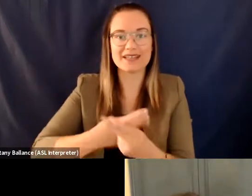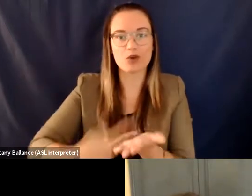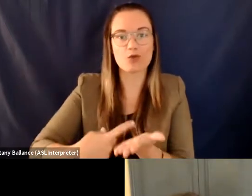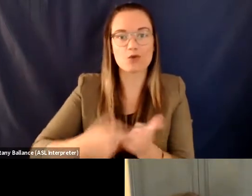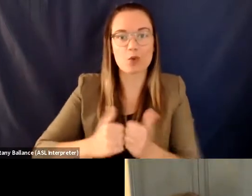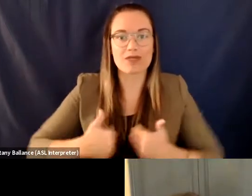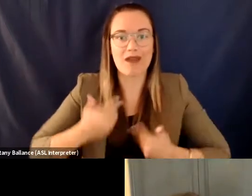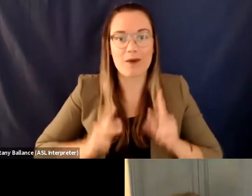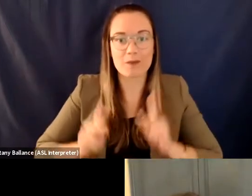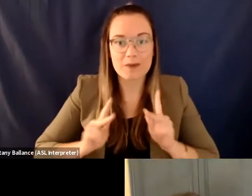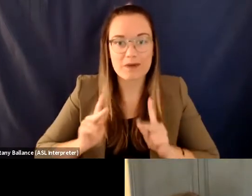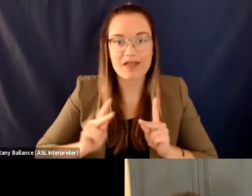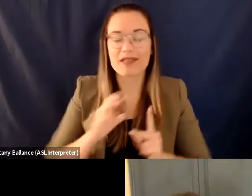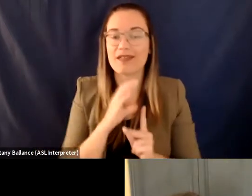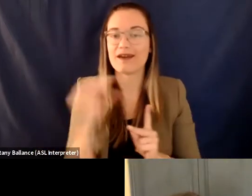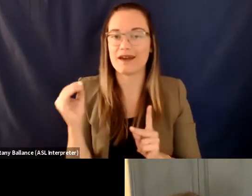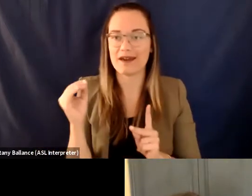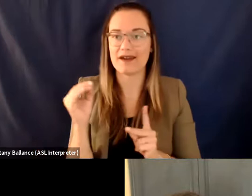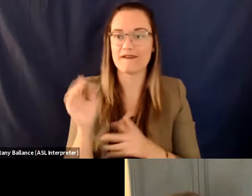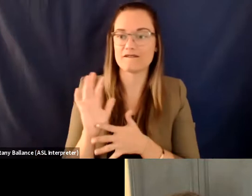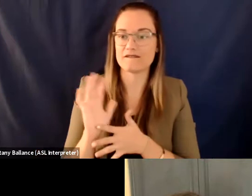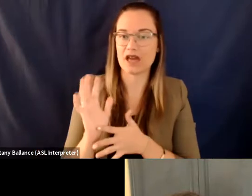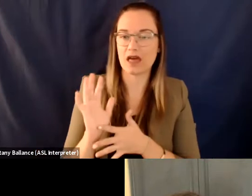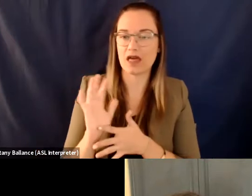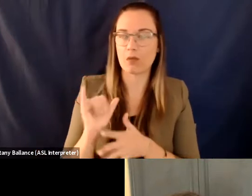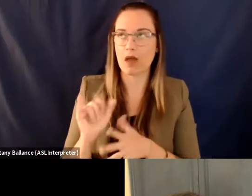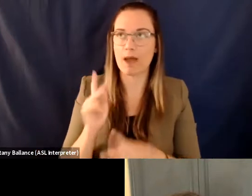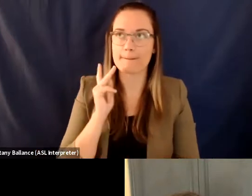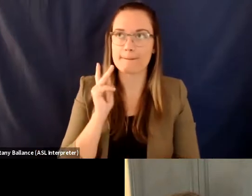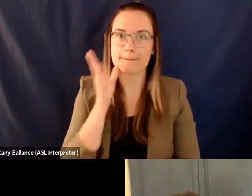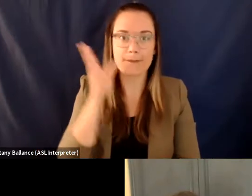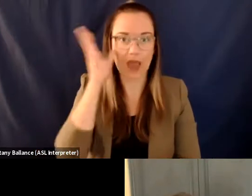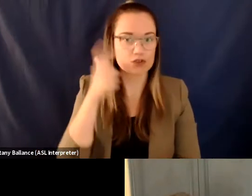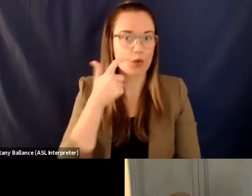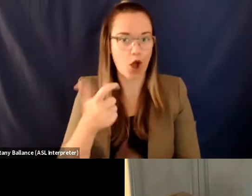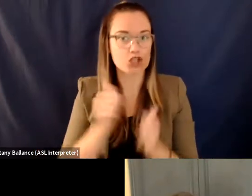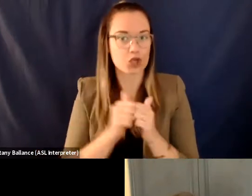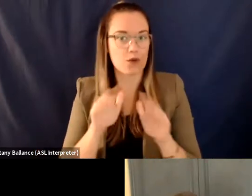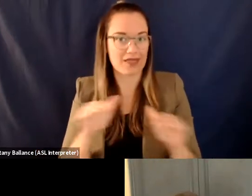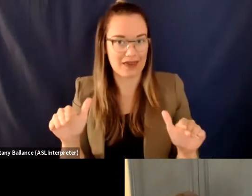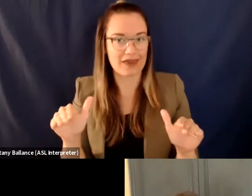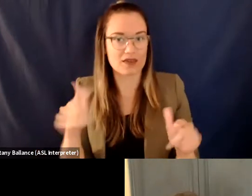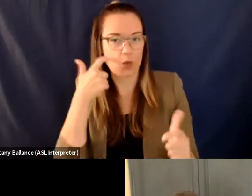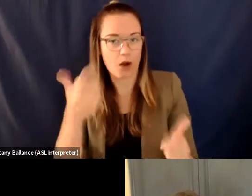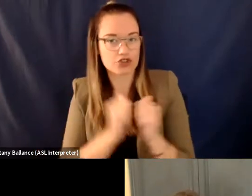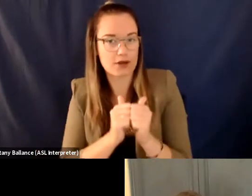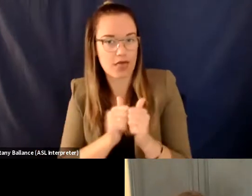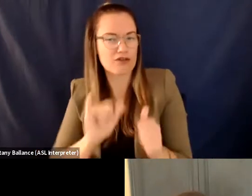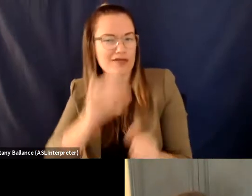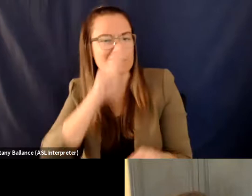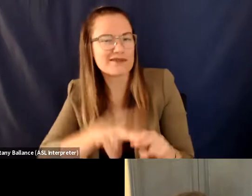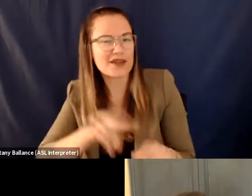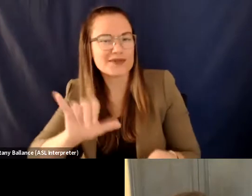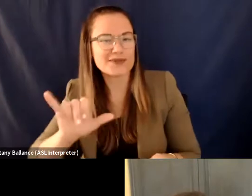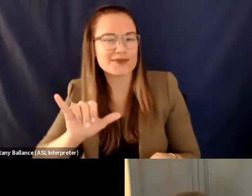people, also to be a film that I think parents are watching with their kids, has been really a lot of fun. And so that is